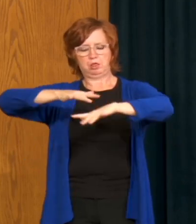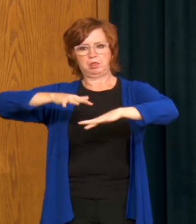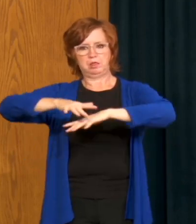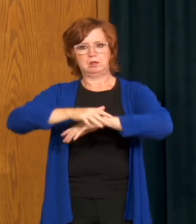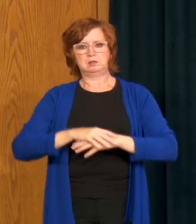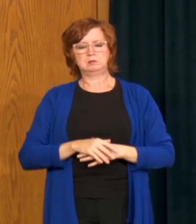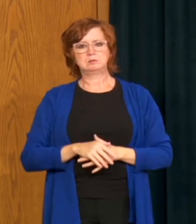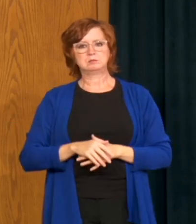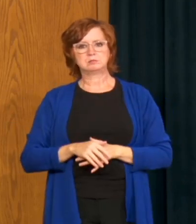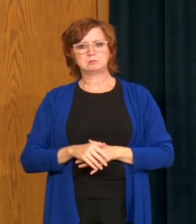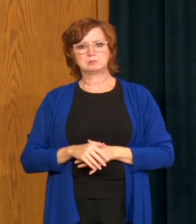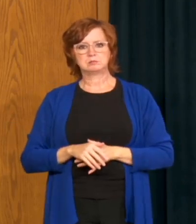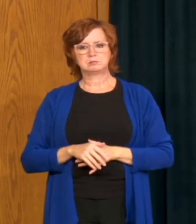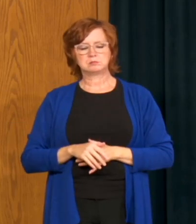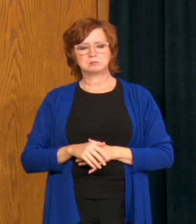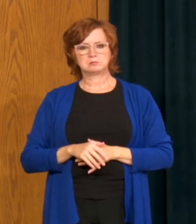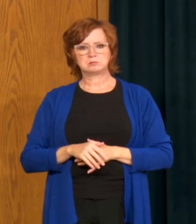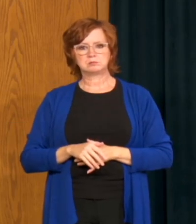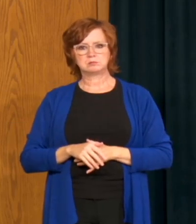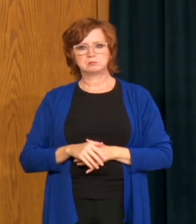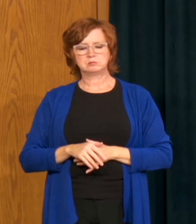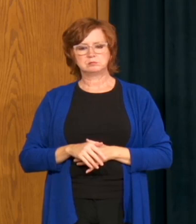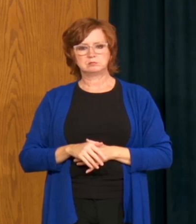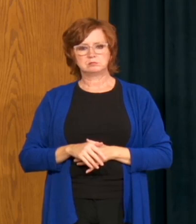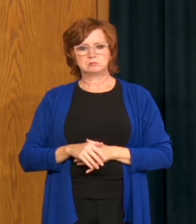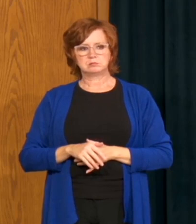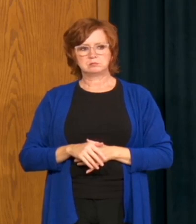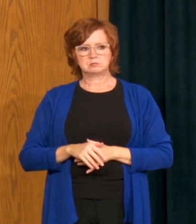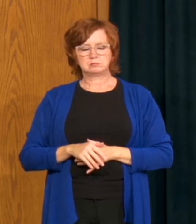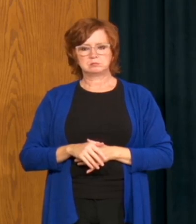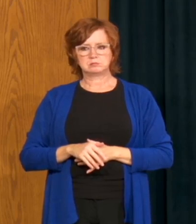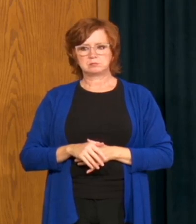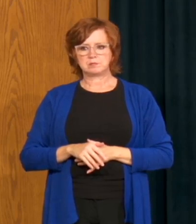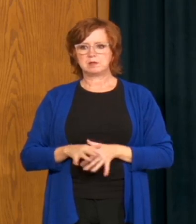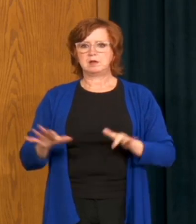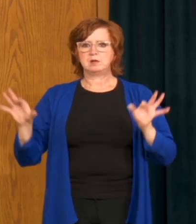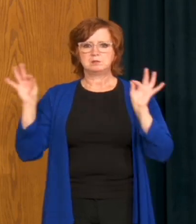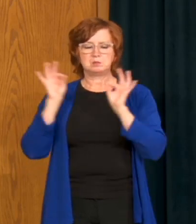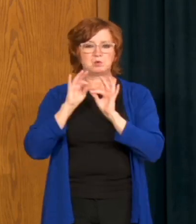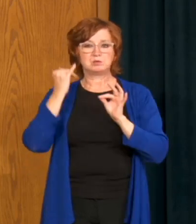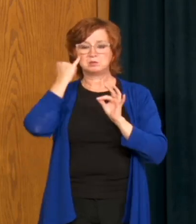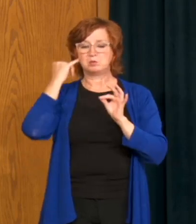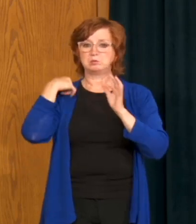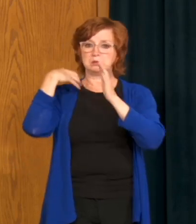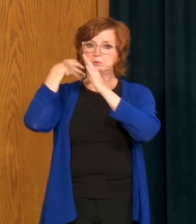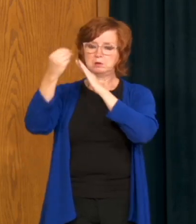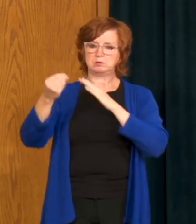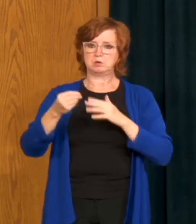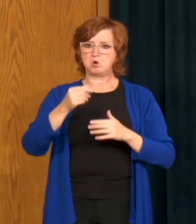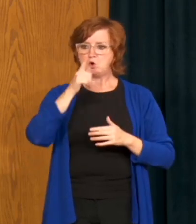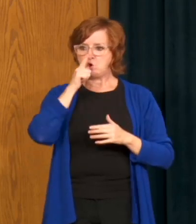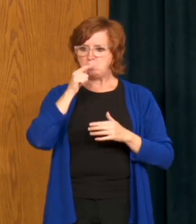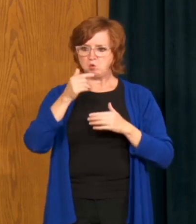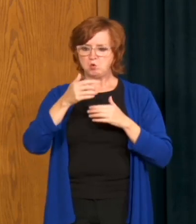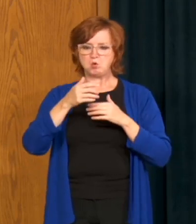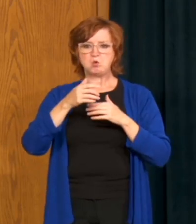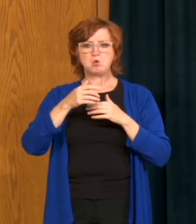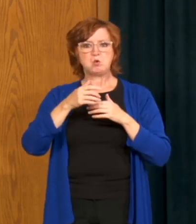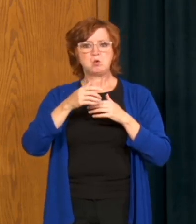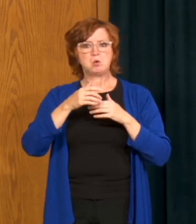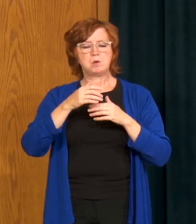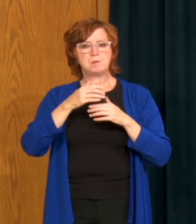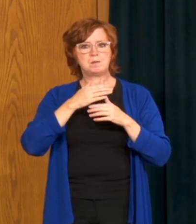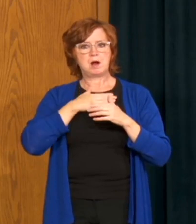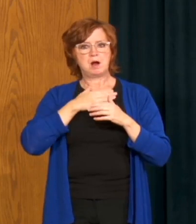good so that even if you're out and about, you should be able to count your close contacts, on the fingers of your hand, ideally less